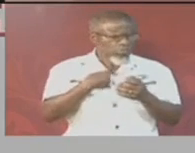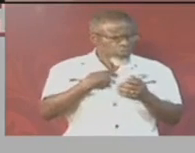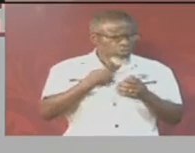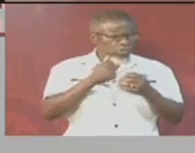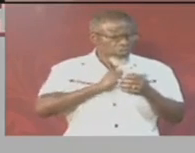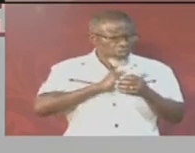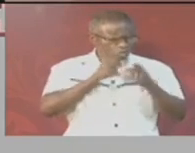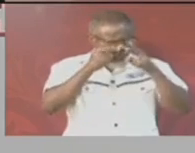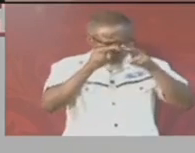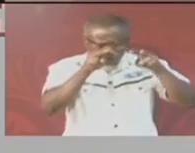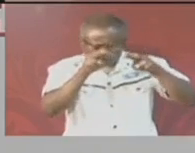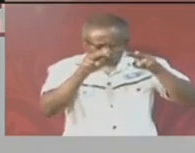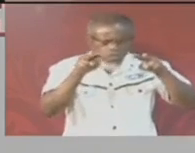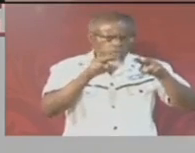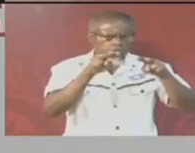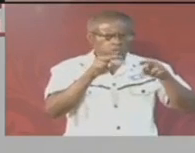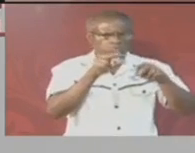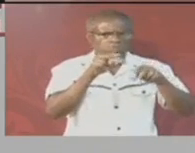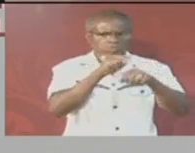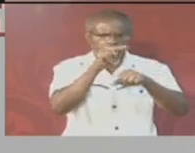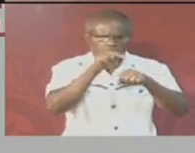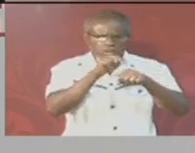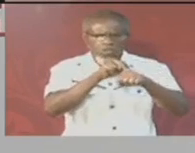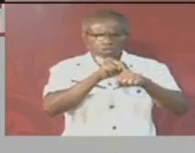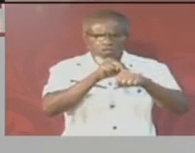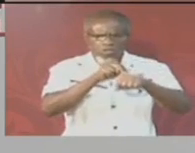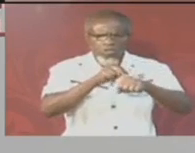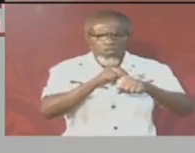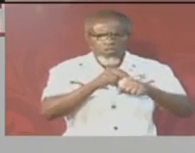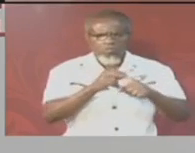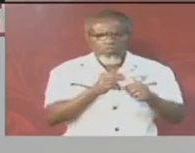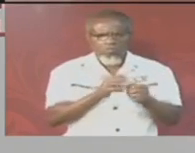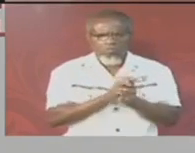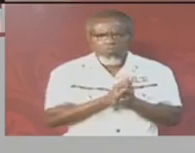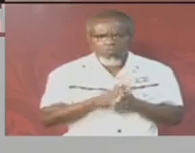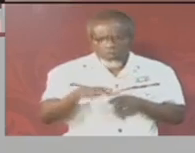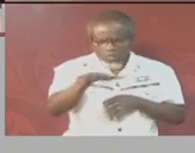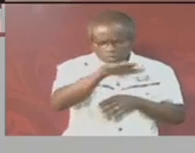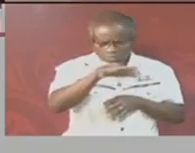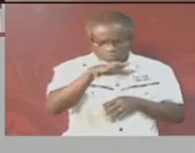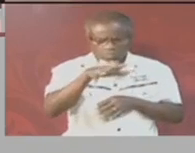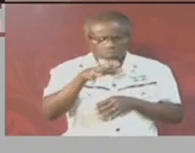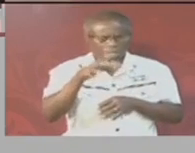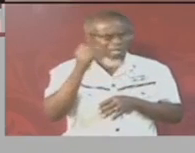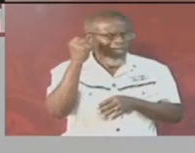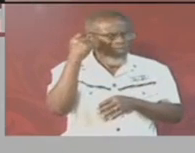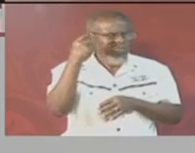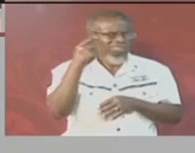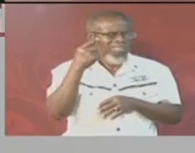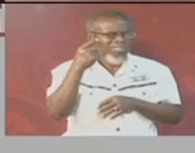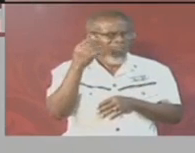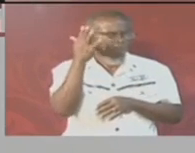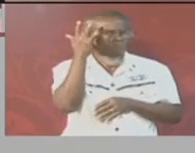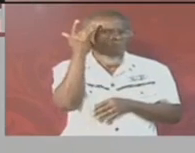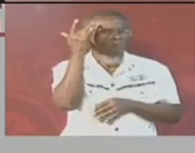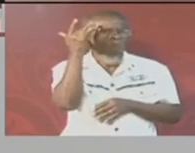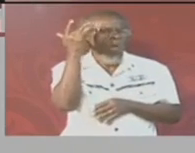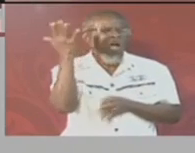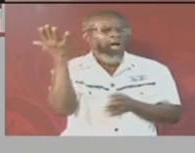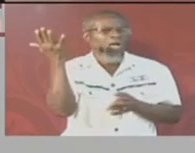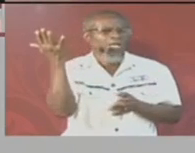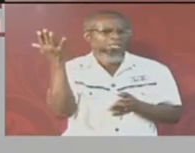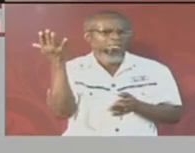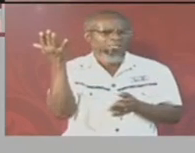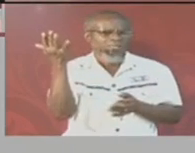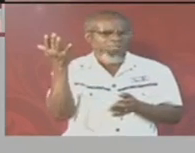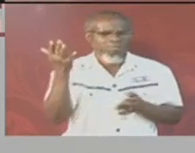community with access to some of the information, I came to understand the rationale, the raison d'etre, for